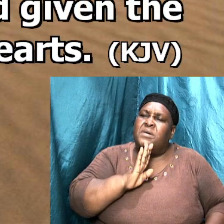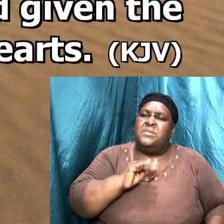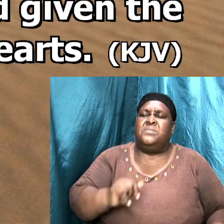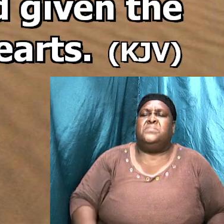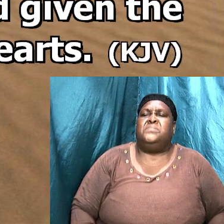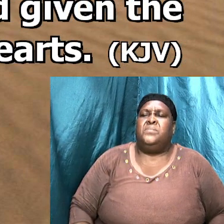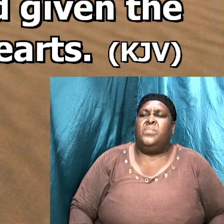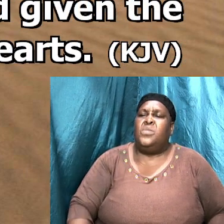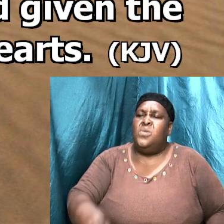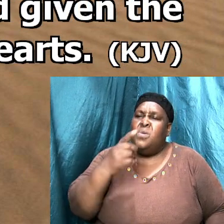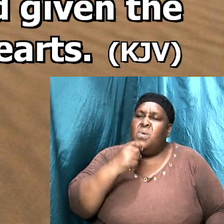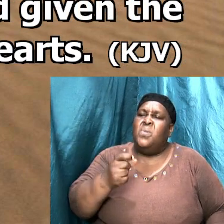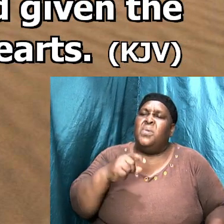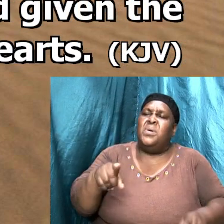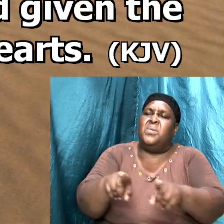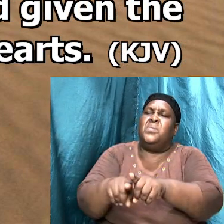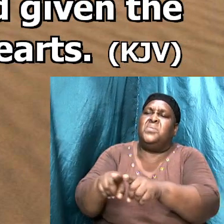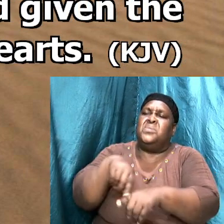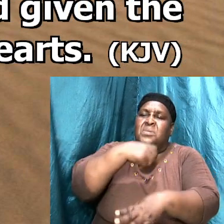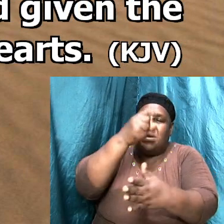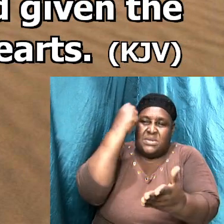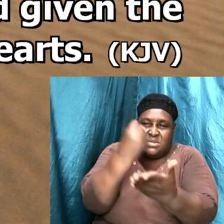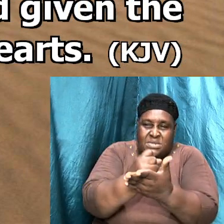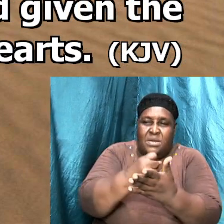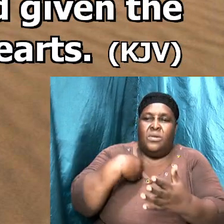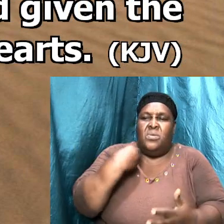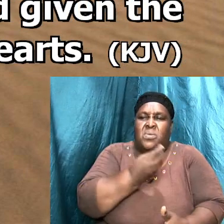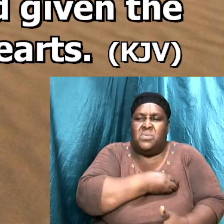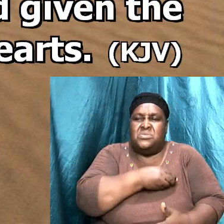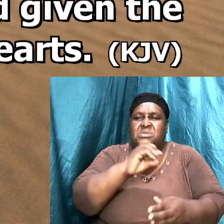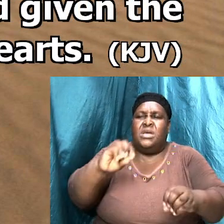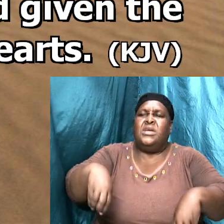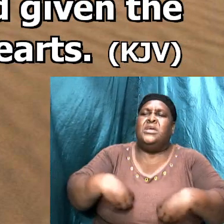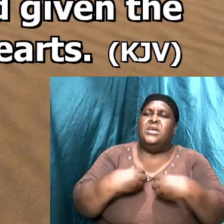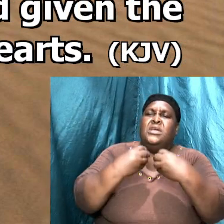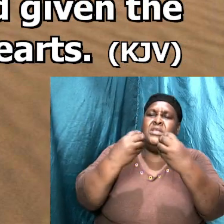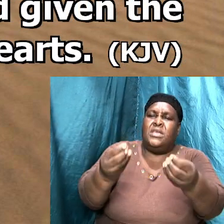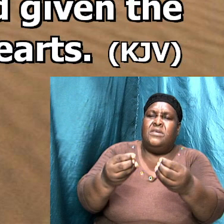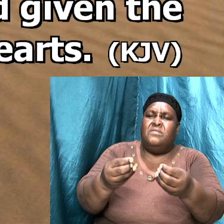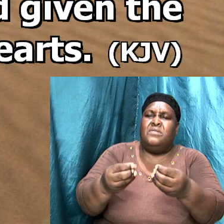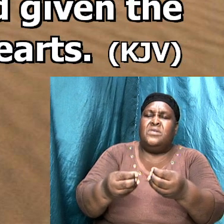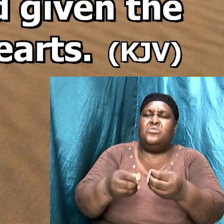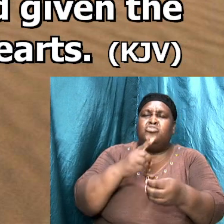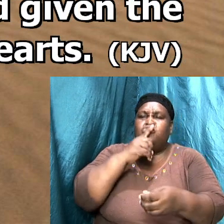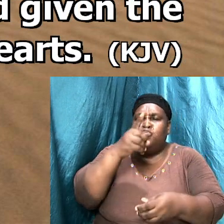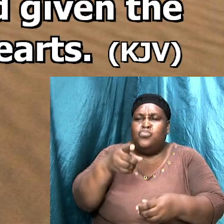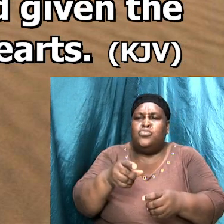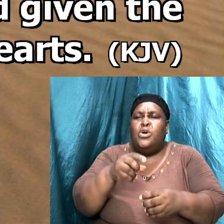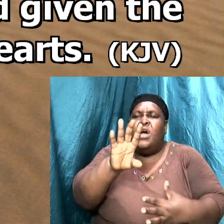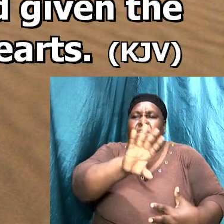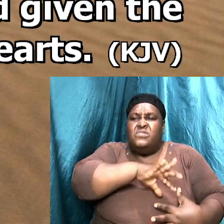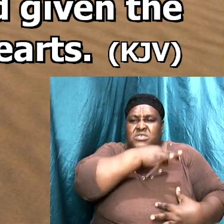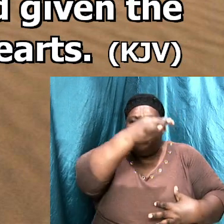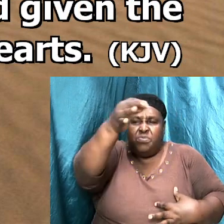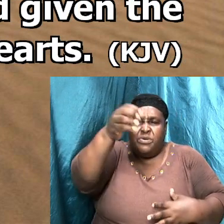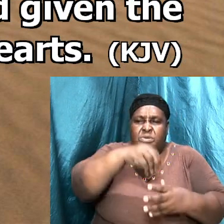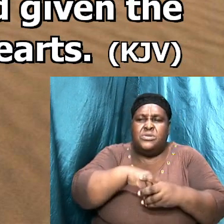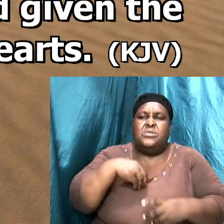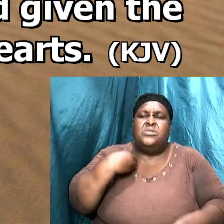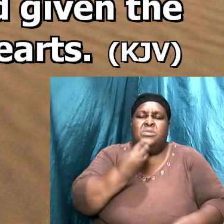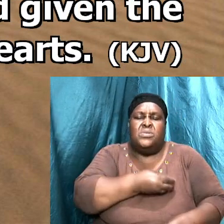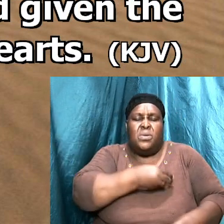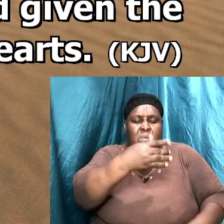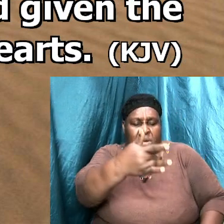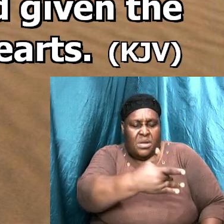who hath sealed us and given the earnest of what? The Spirit in our